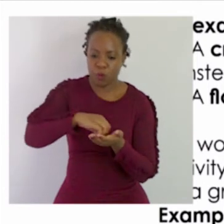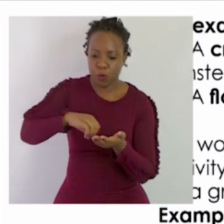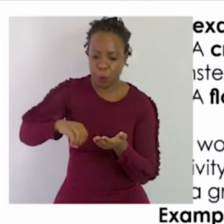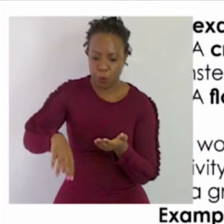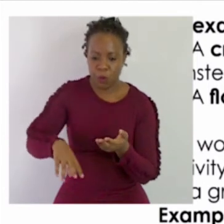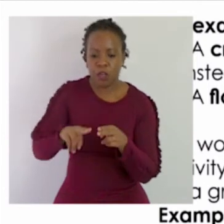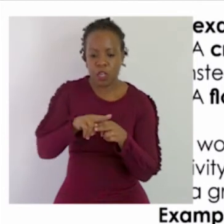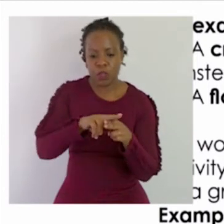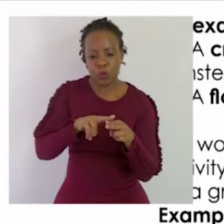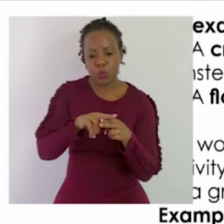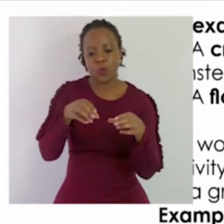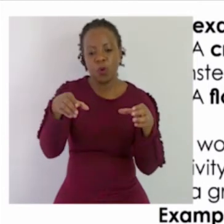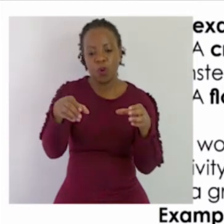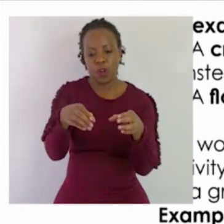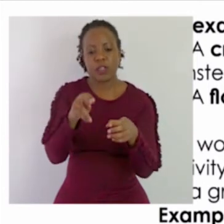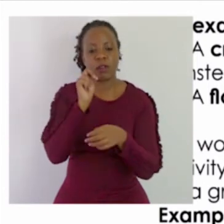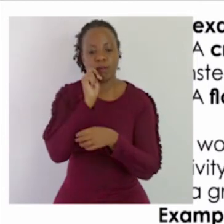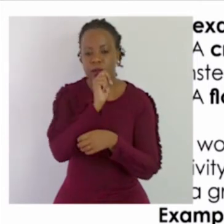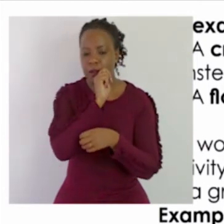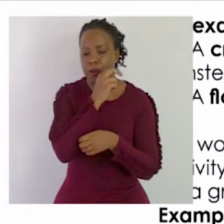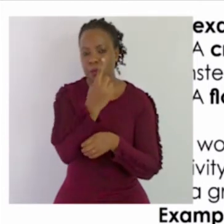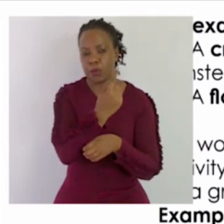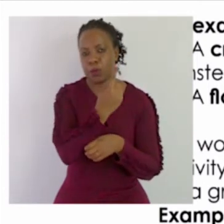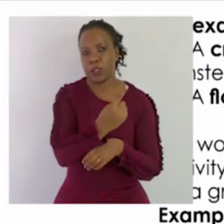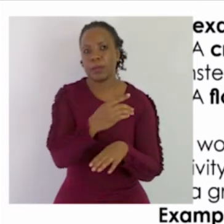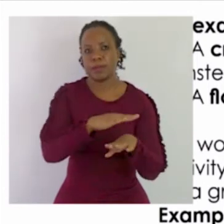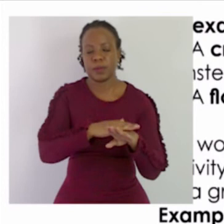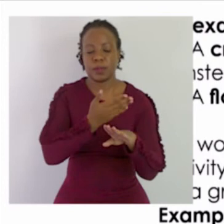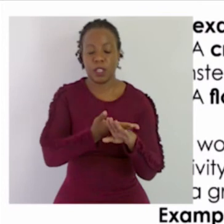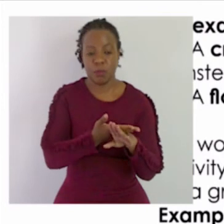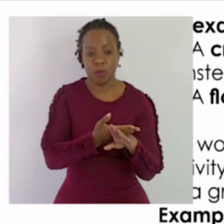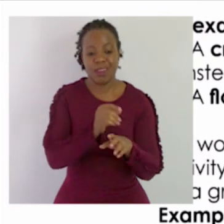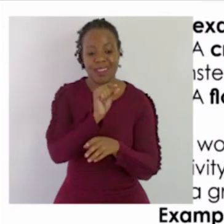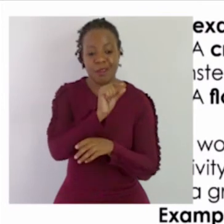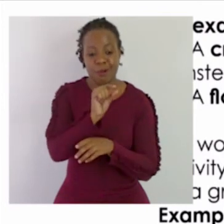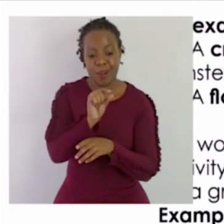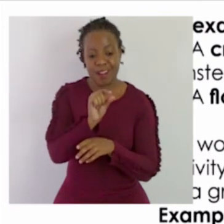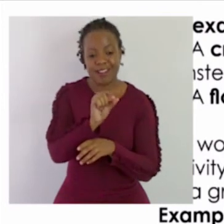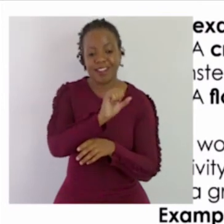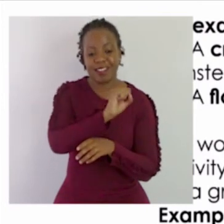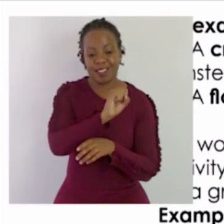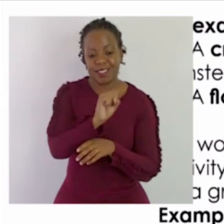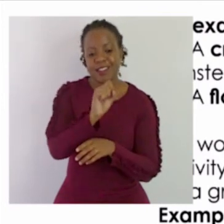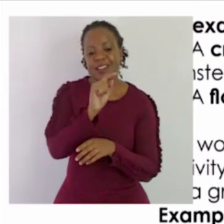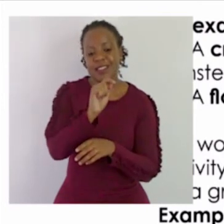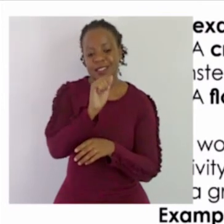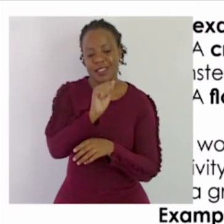refers. For example, the staff of teachers, that